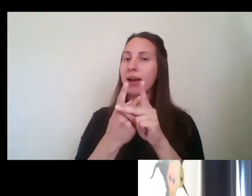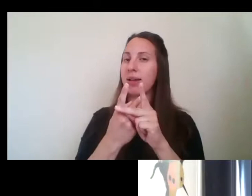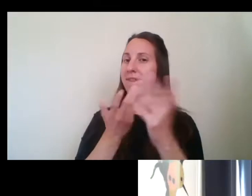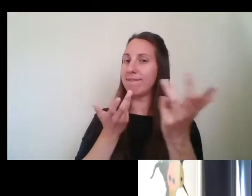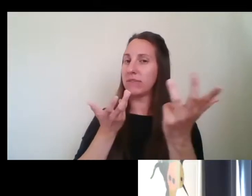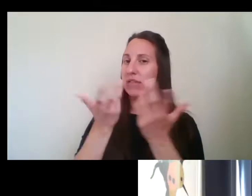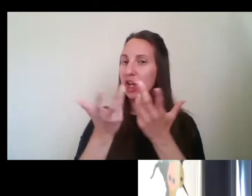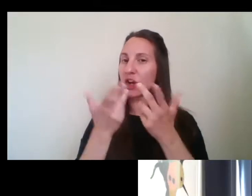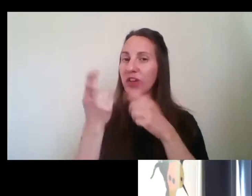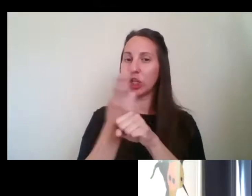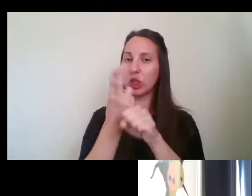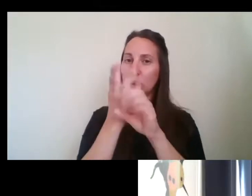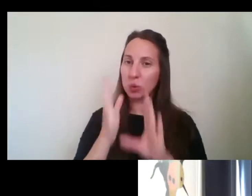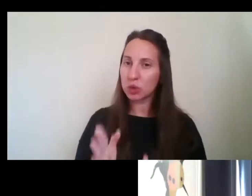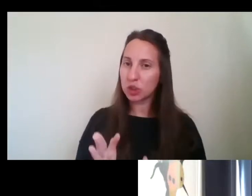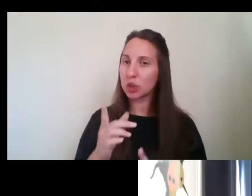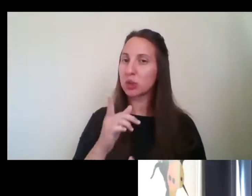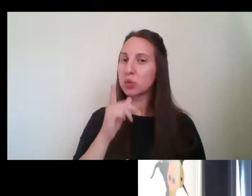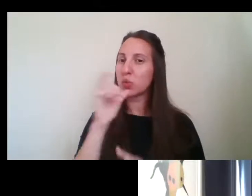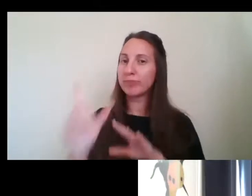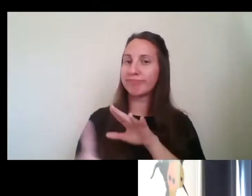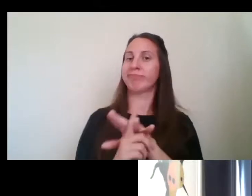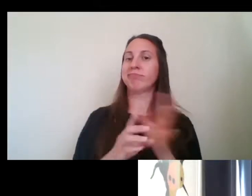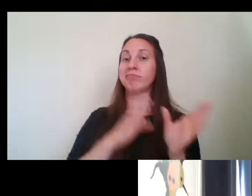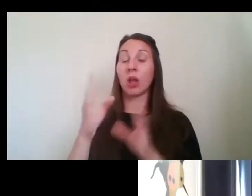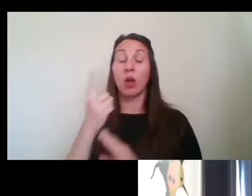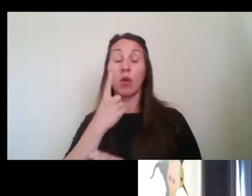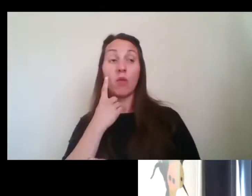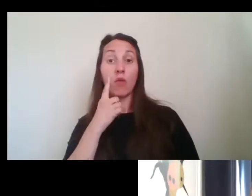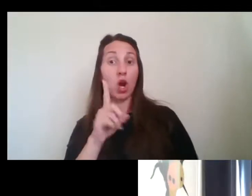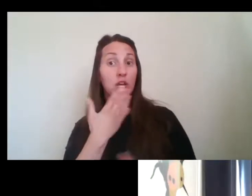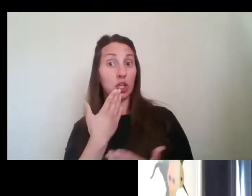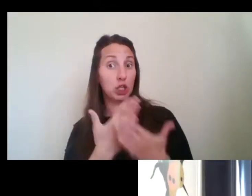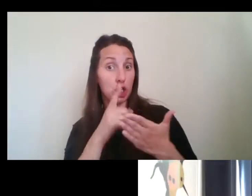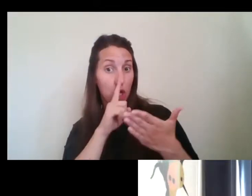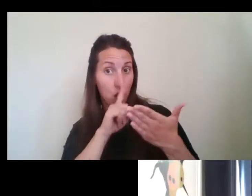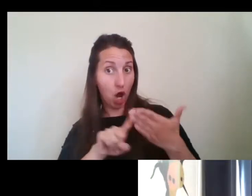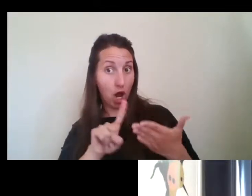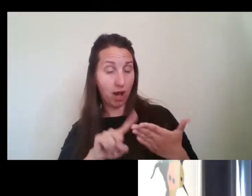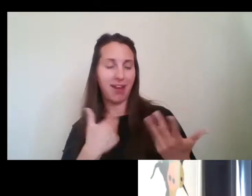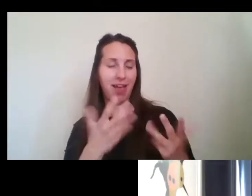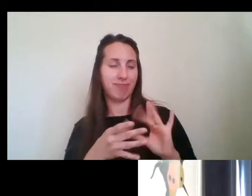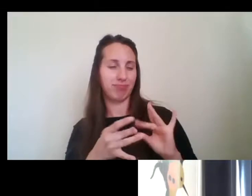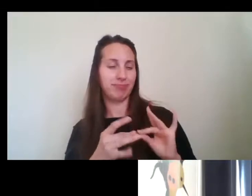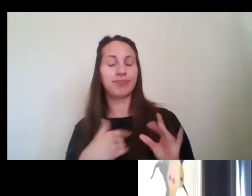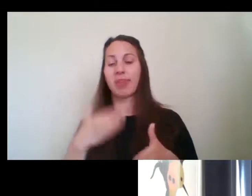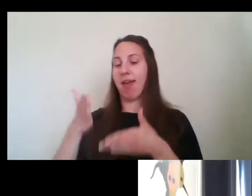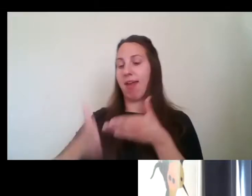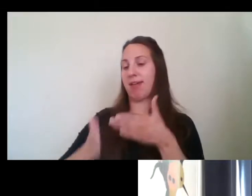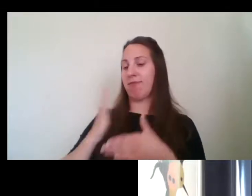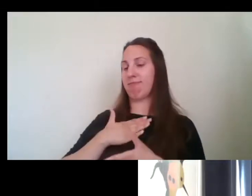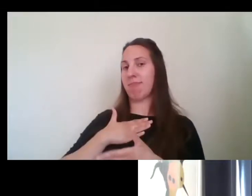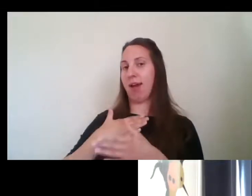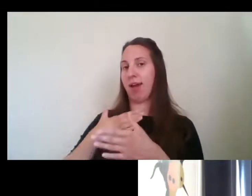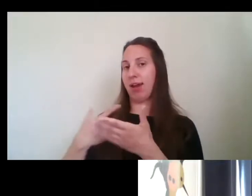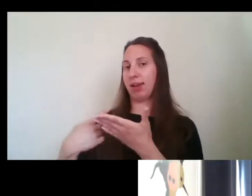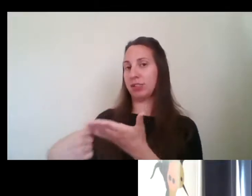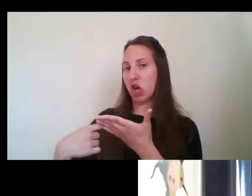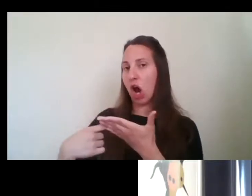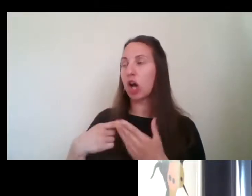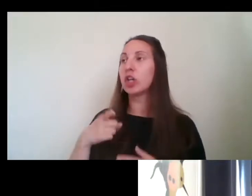with. For a good audit, as I mentioned at the end of my talk, you would want them to